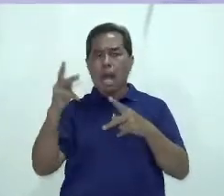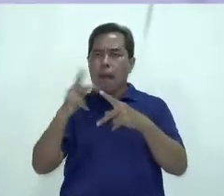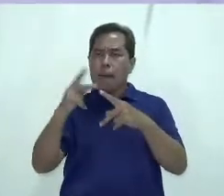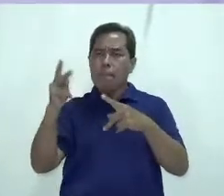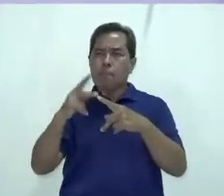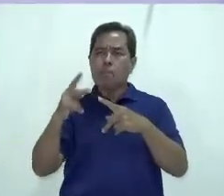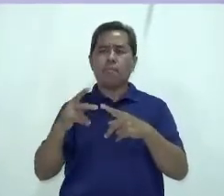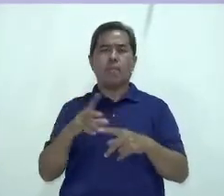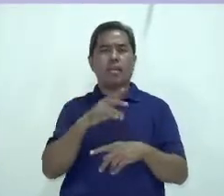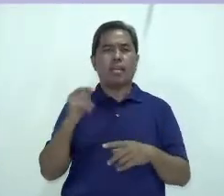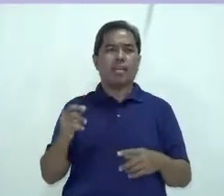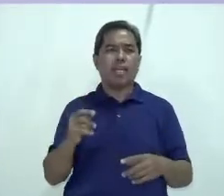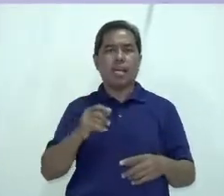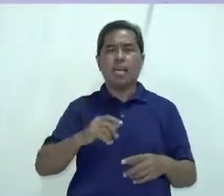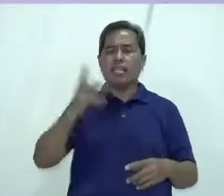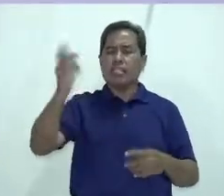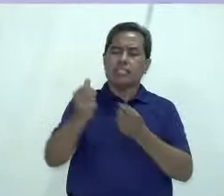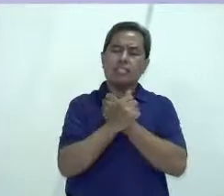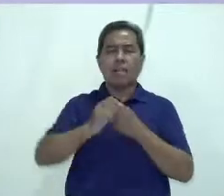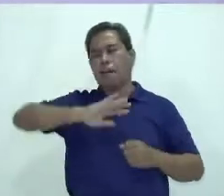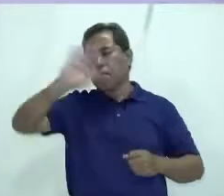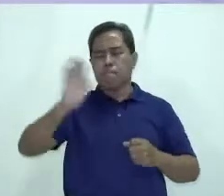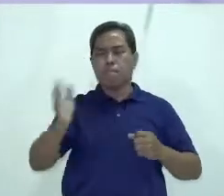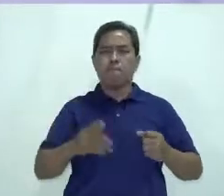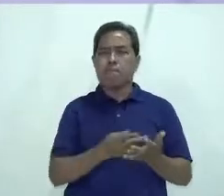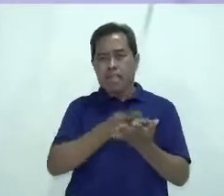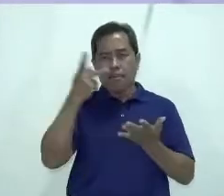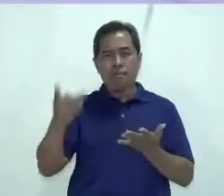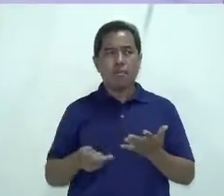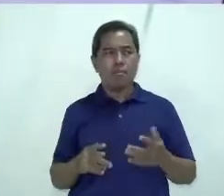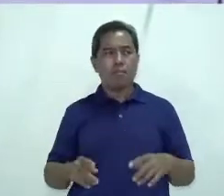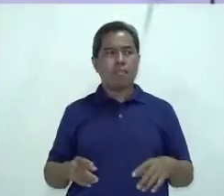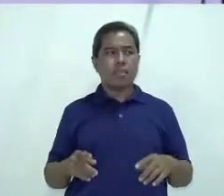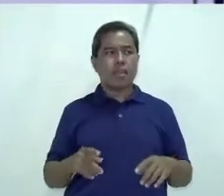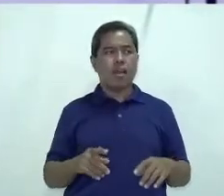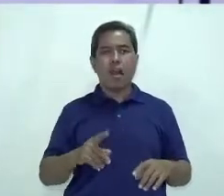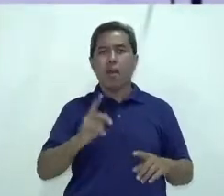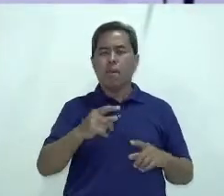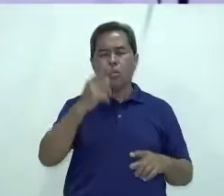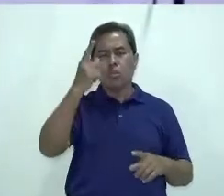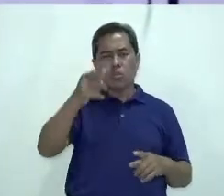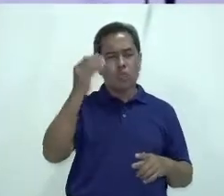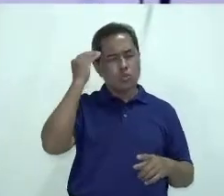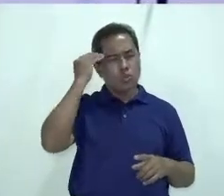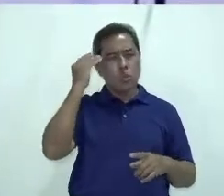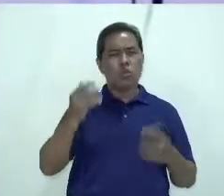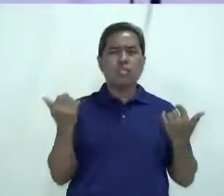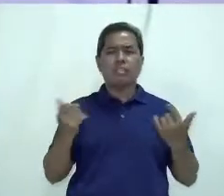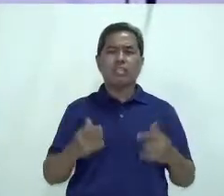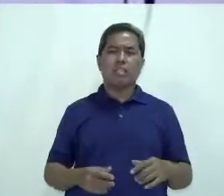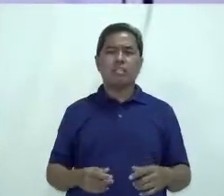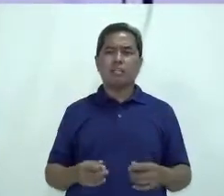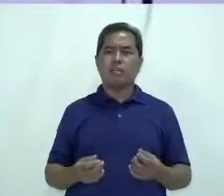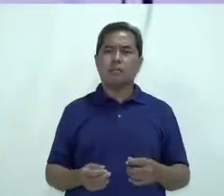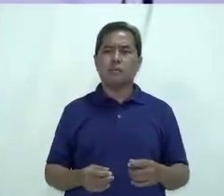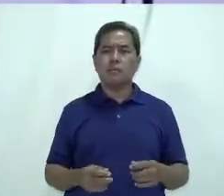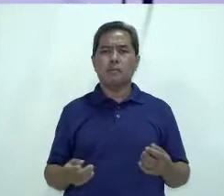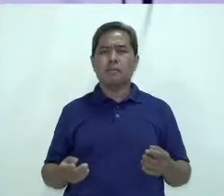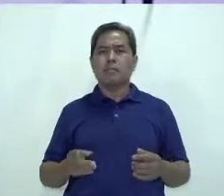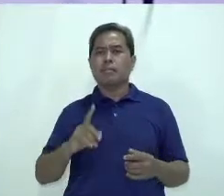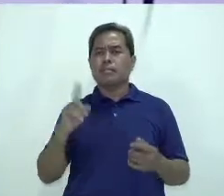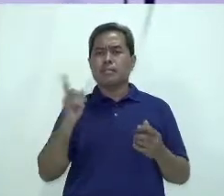whole other bunch that I could just read through there, but you guys obviously know that there is something that happens in